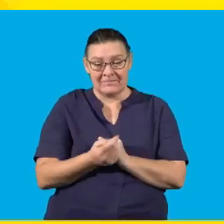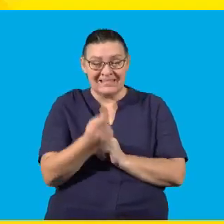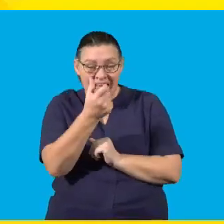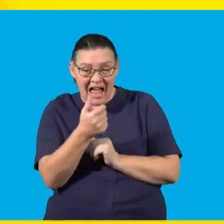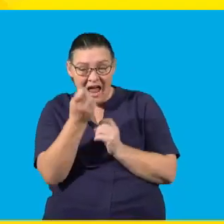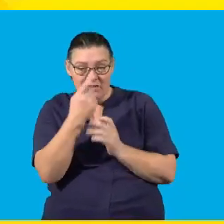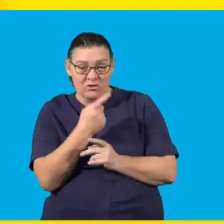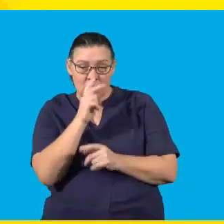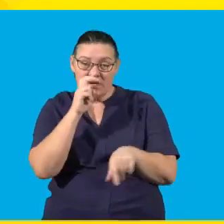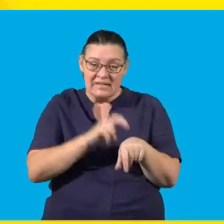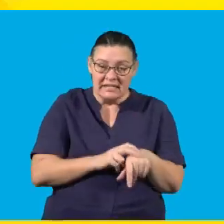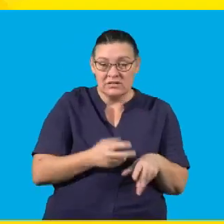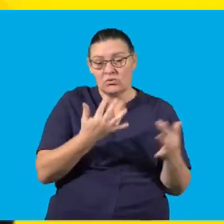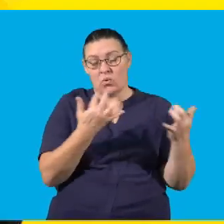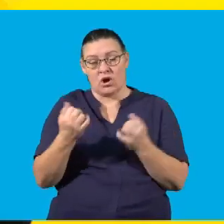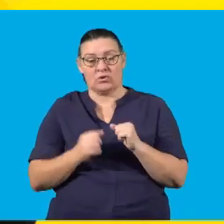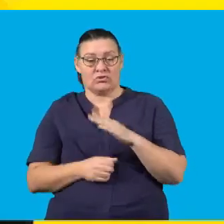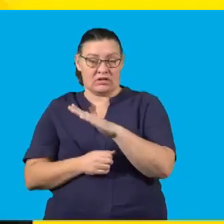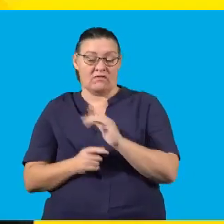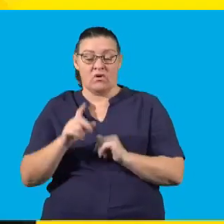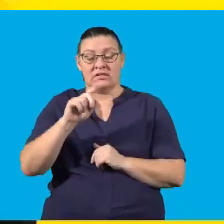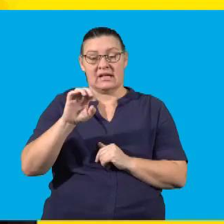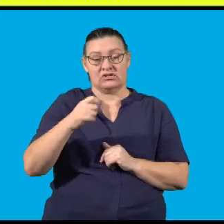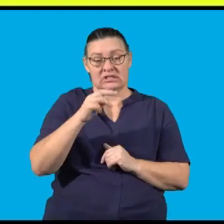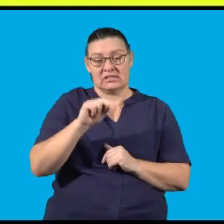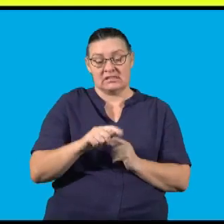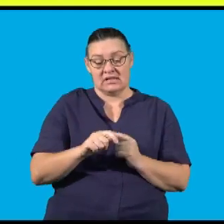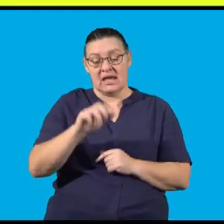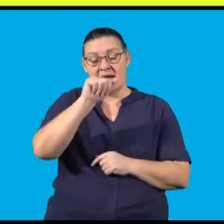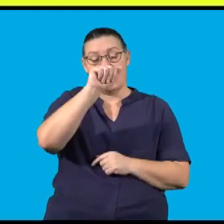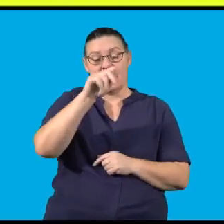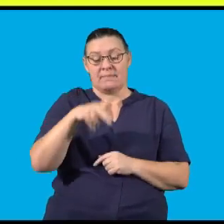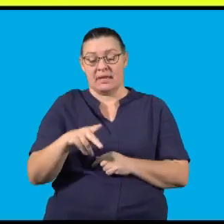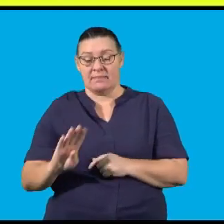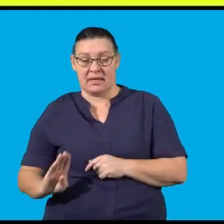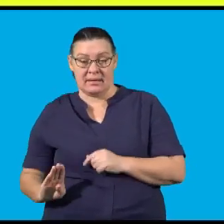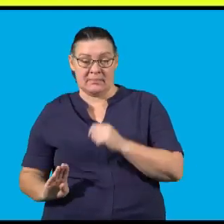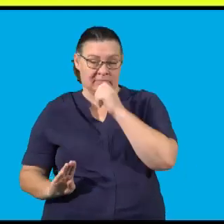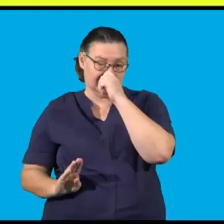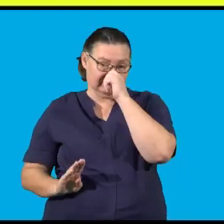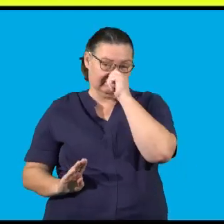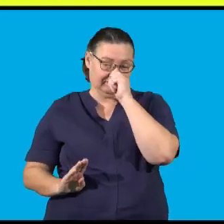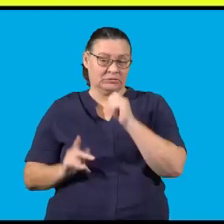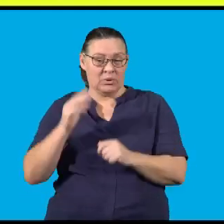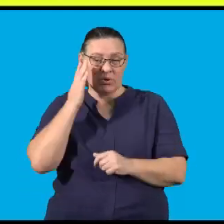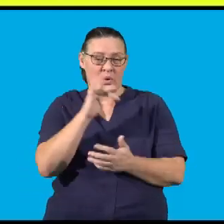of information that helps us to work out the gradient of tangent APB. We know that the